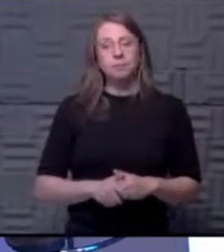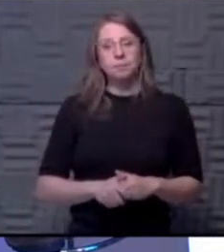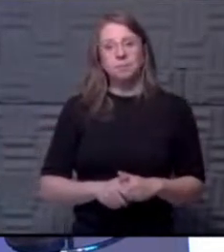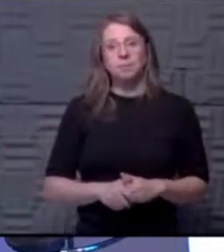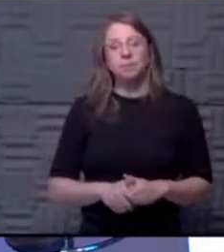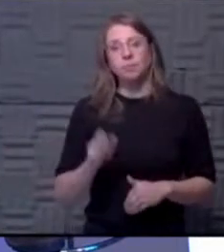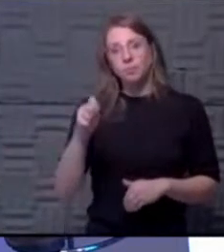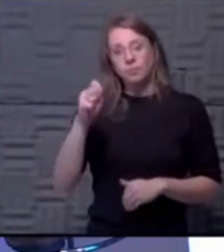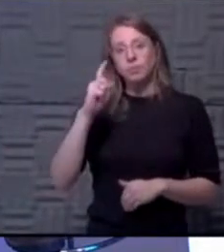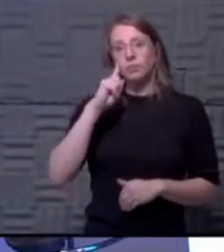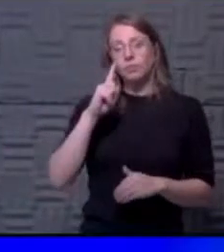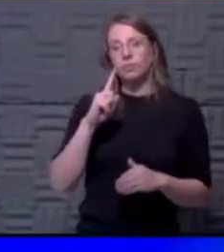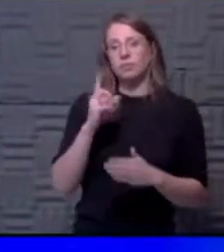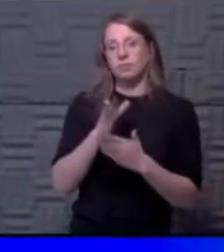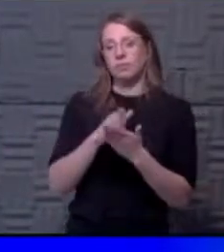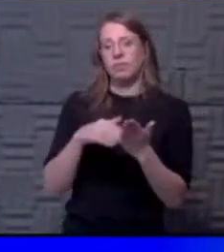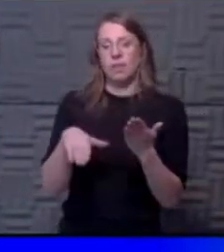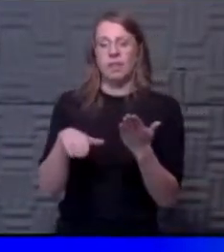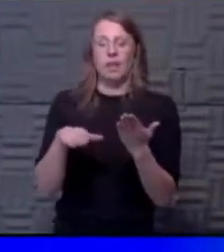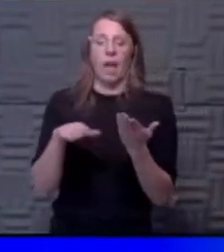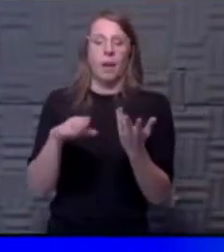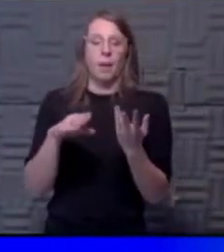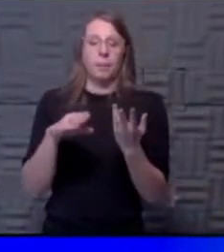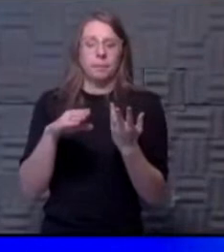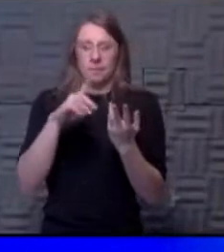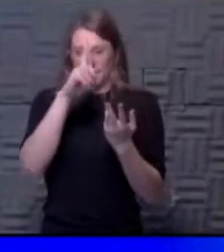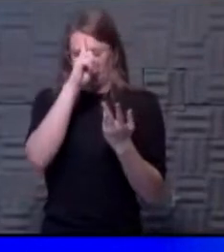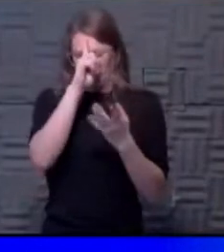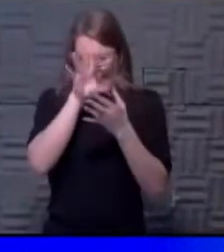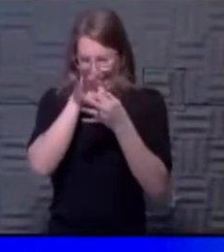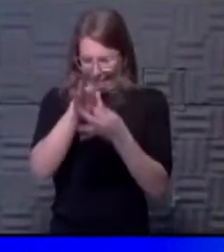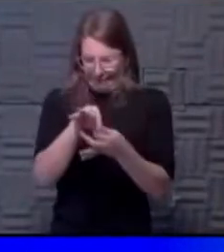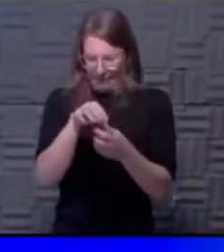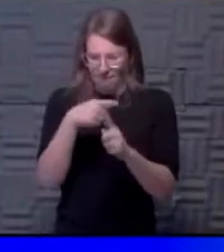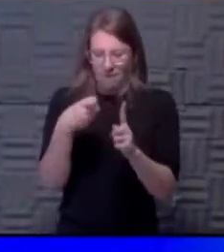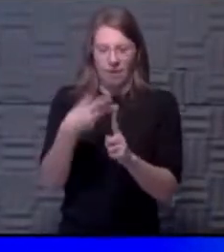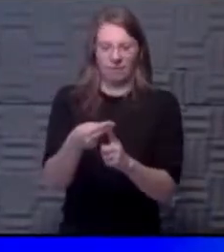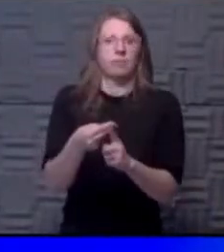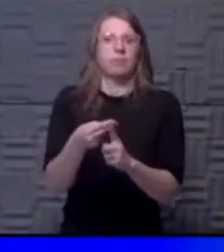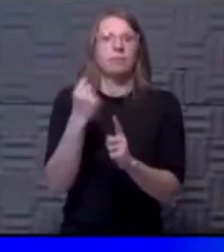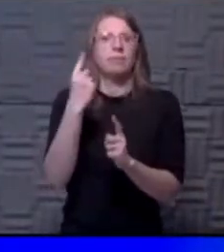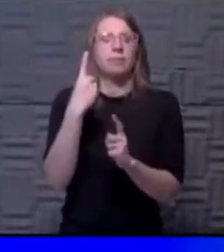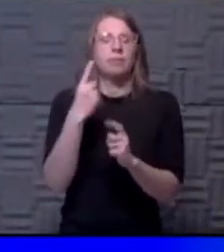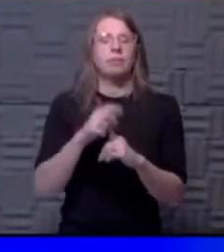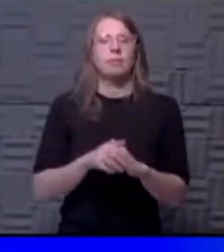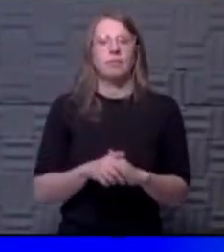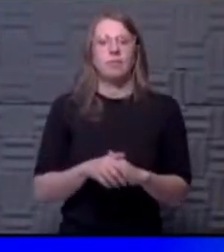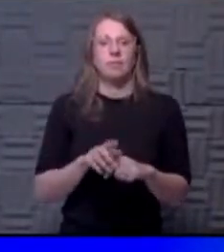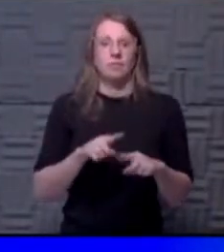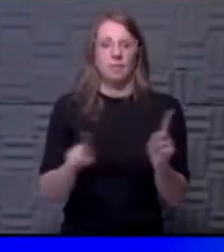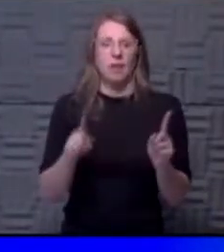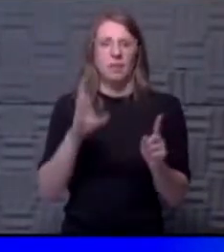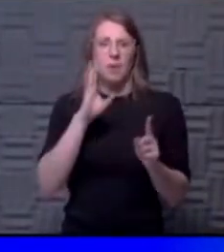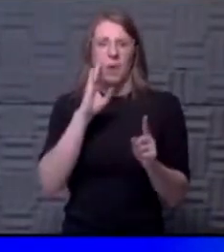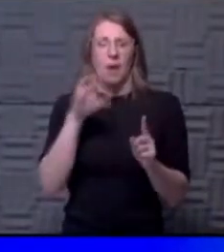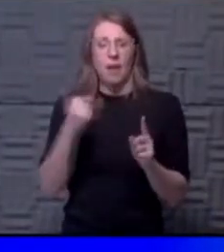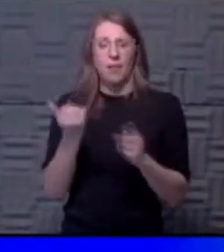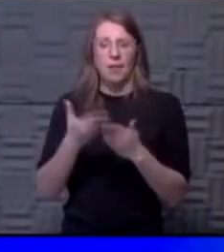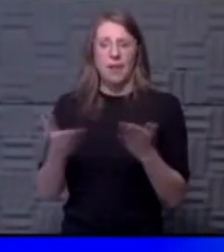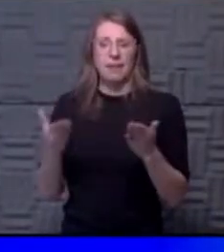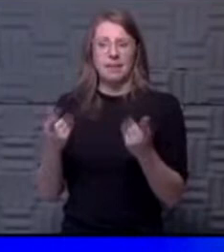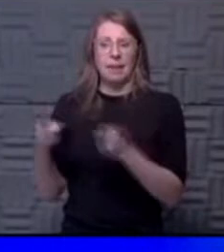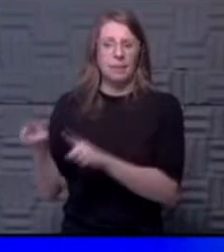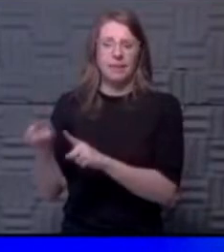could be some psychosomatic issues going on there as well. But we know that other things happen that are not related to